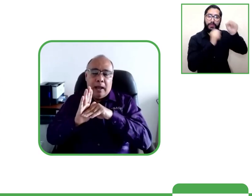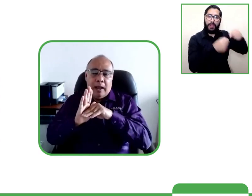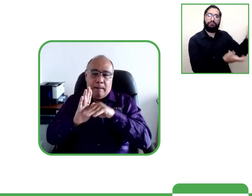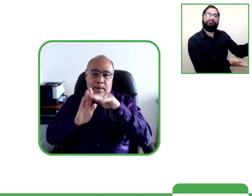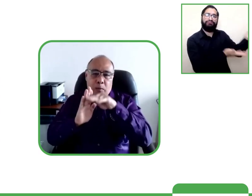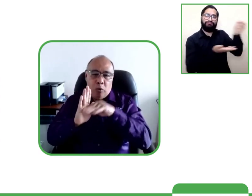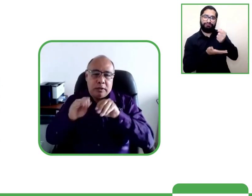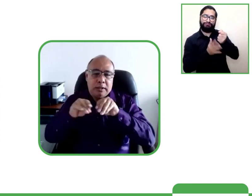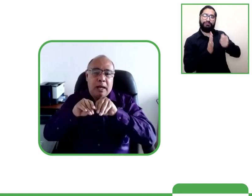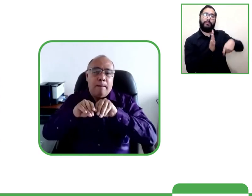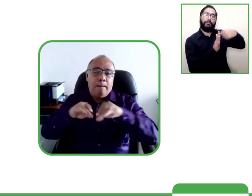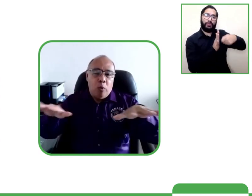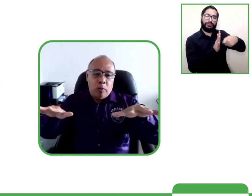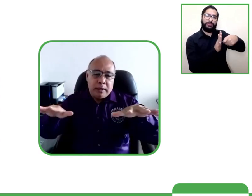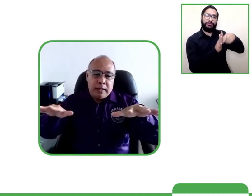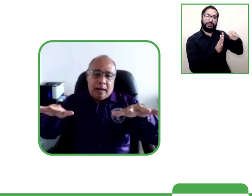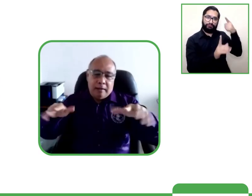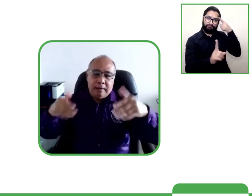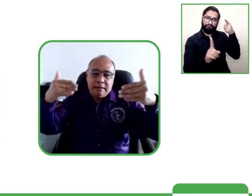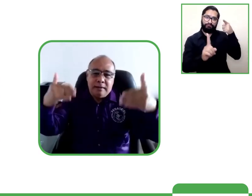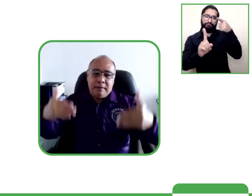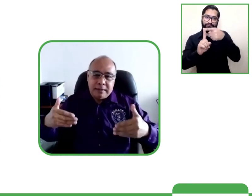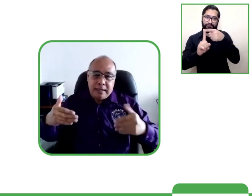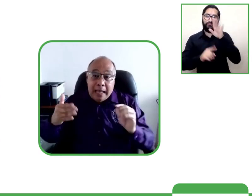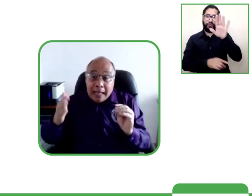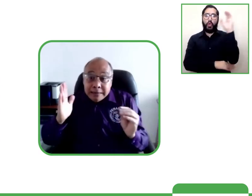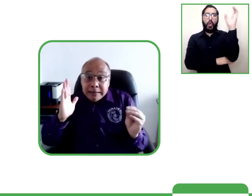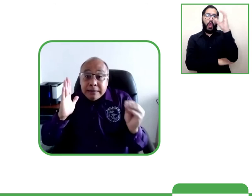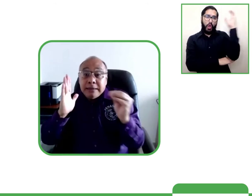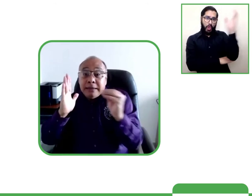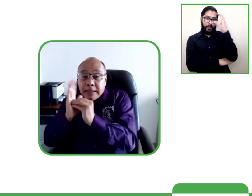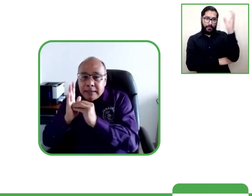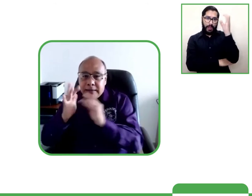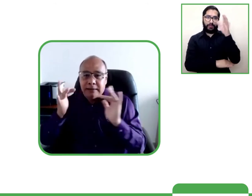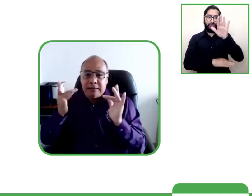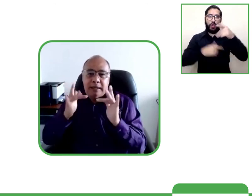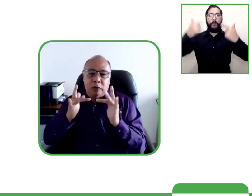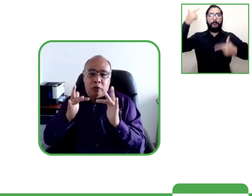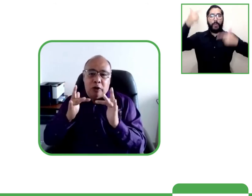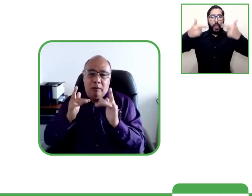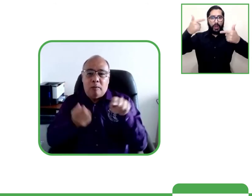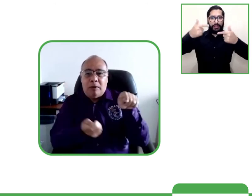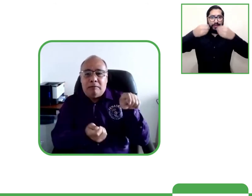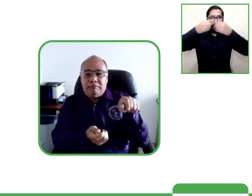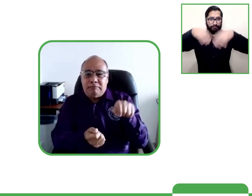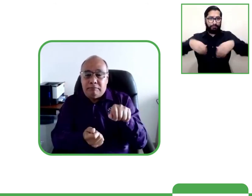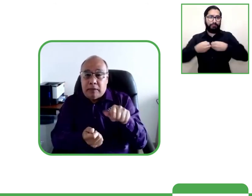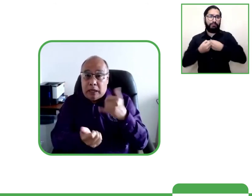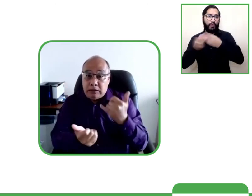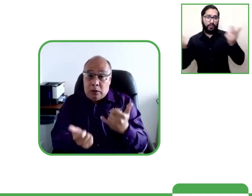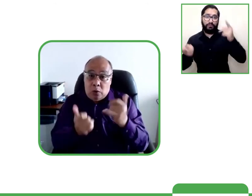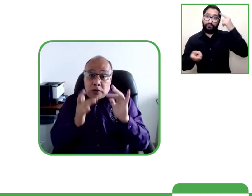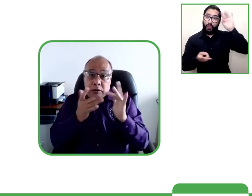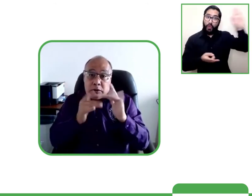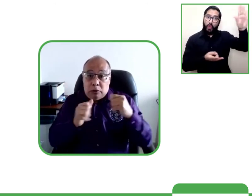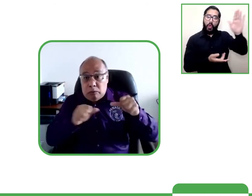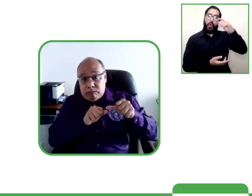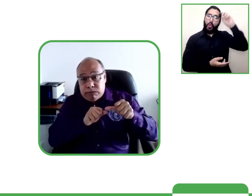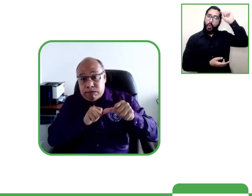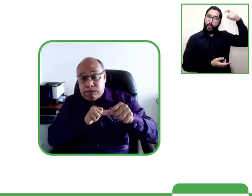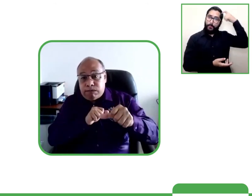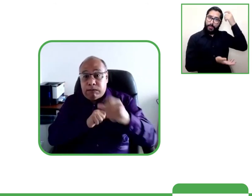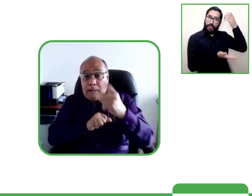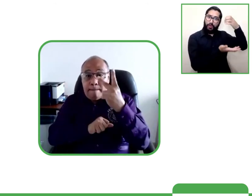do with incidents and struggle in Colombia, and they remained in public policies from state. So